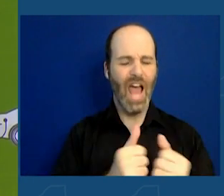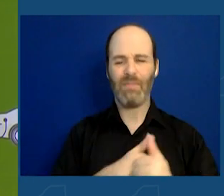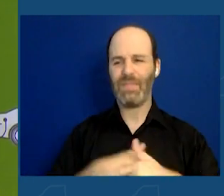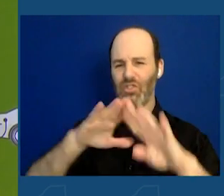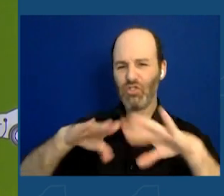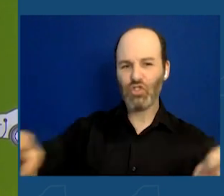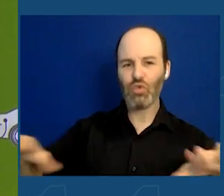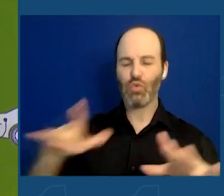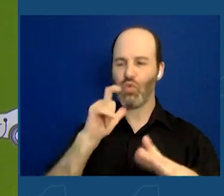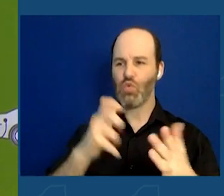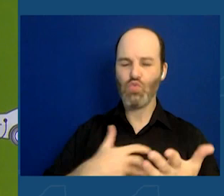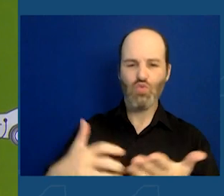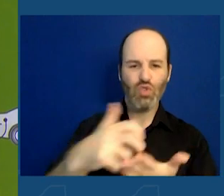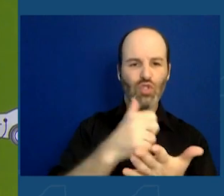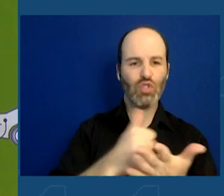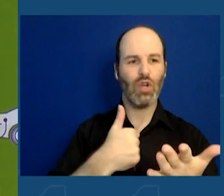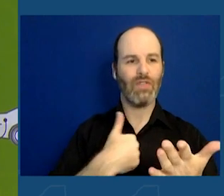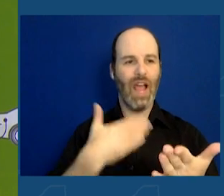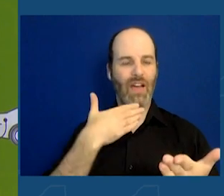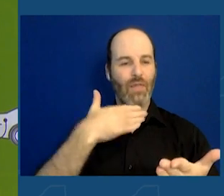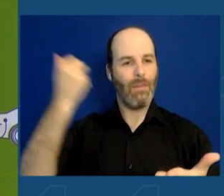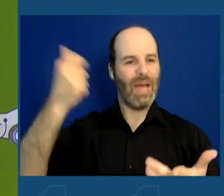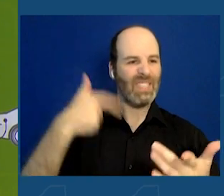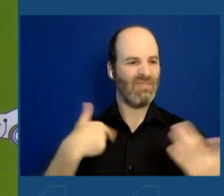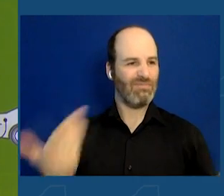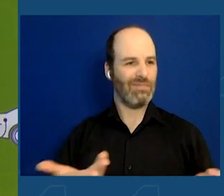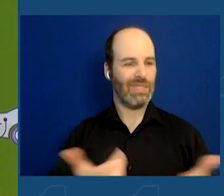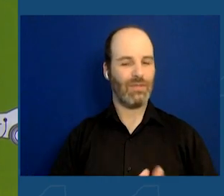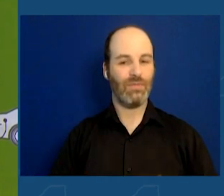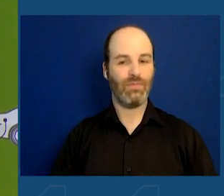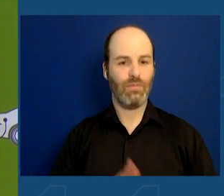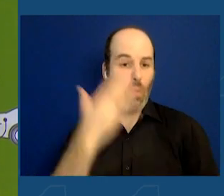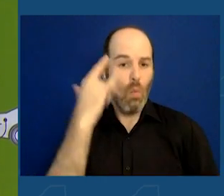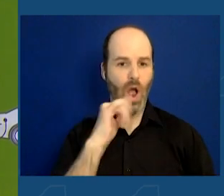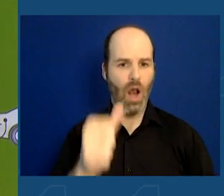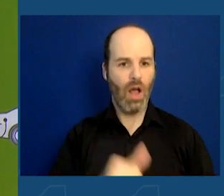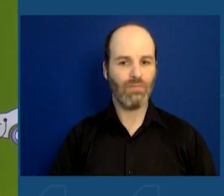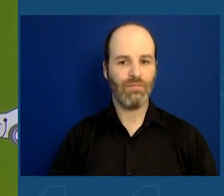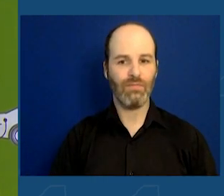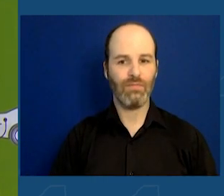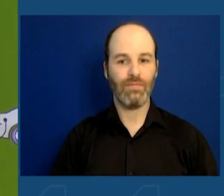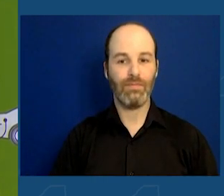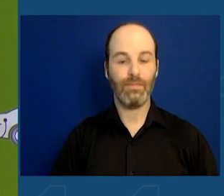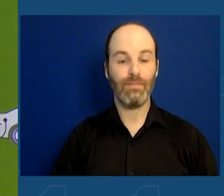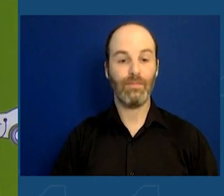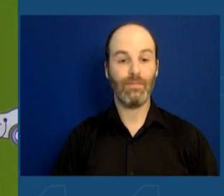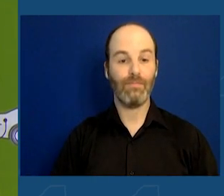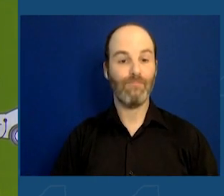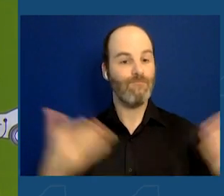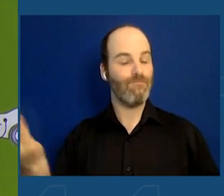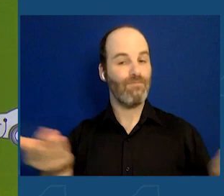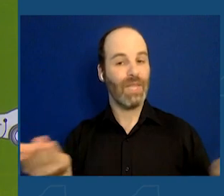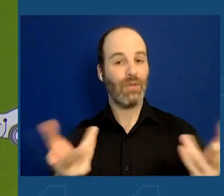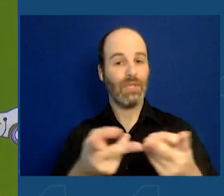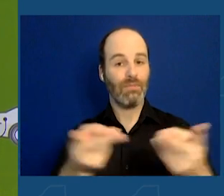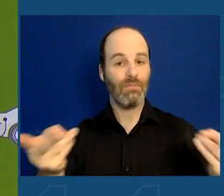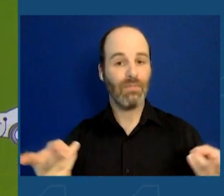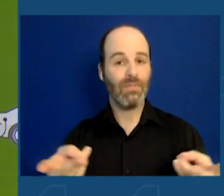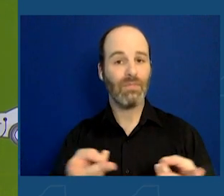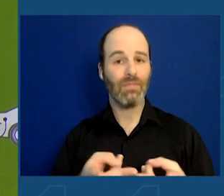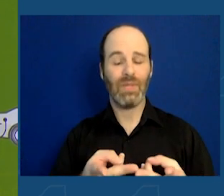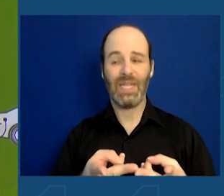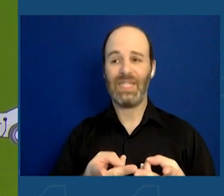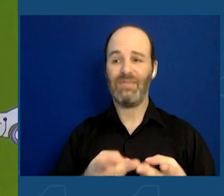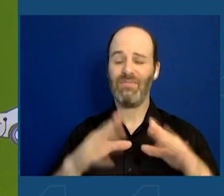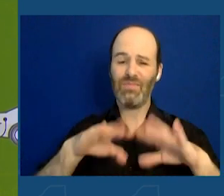have the best in life, because why not? Here is a place children can just be